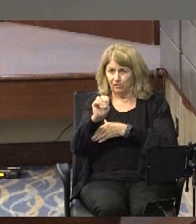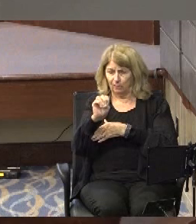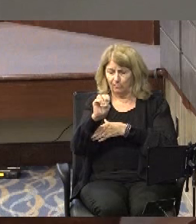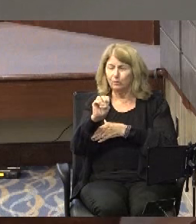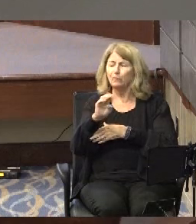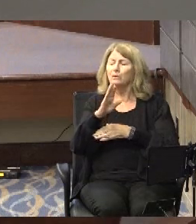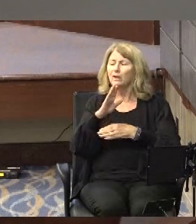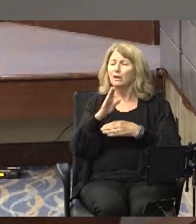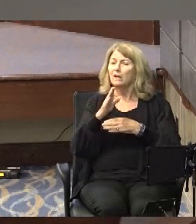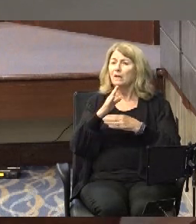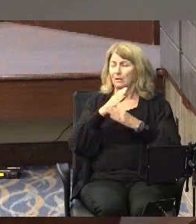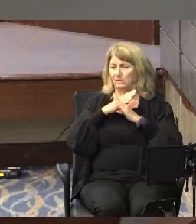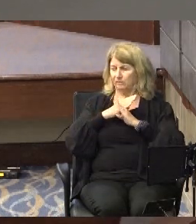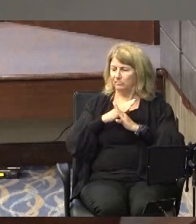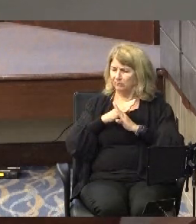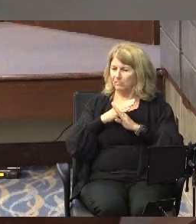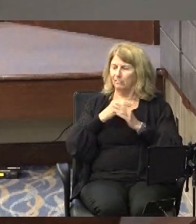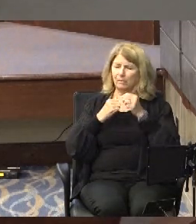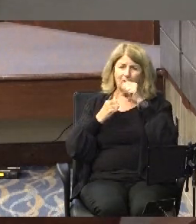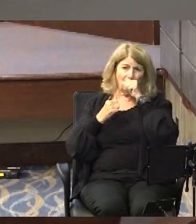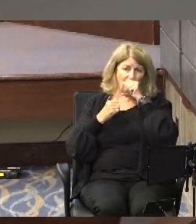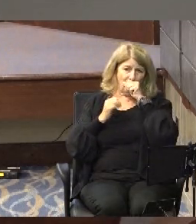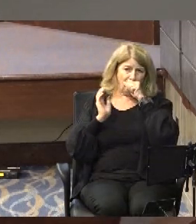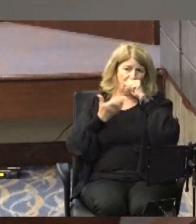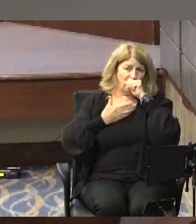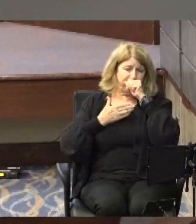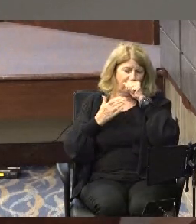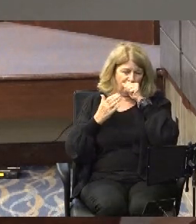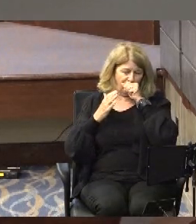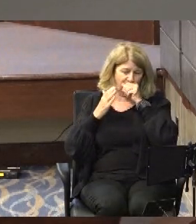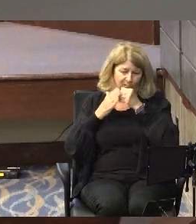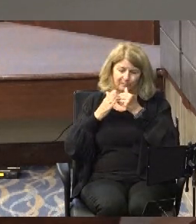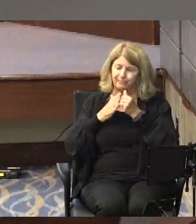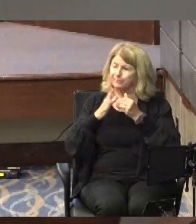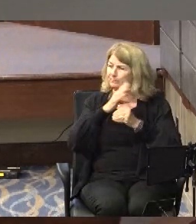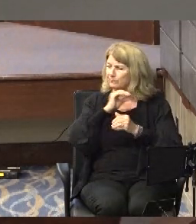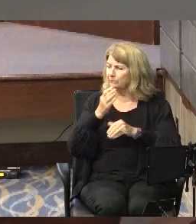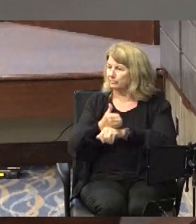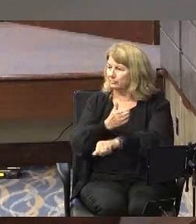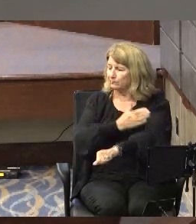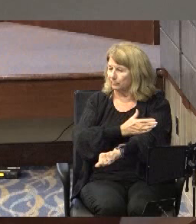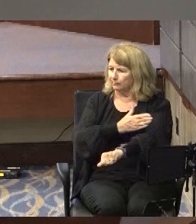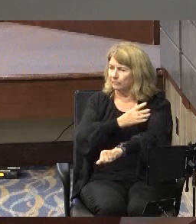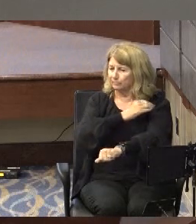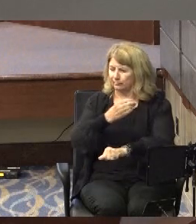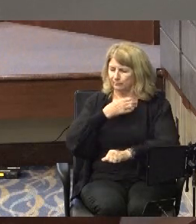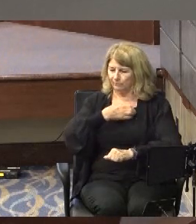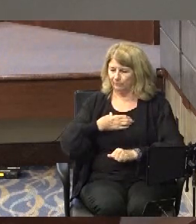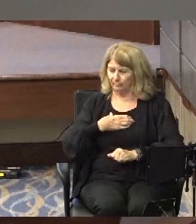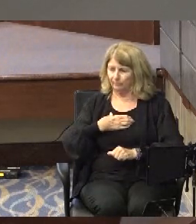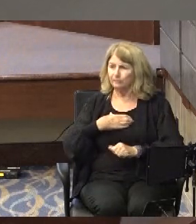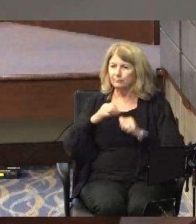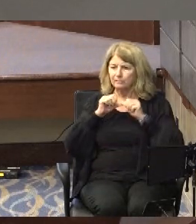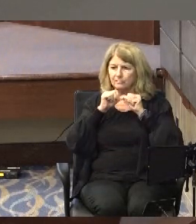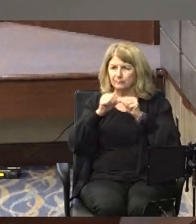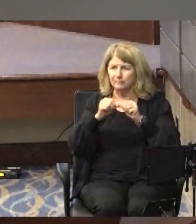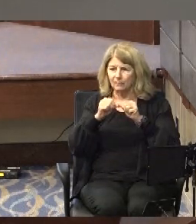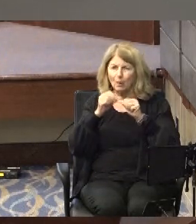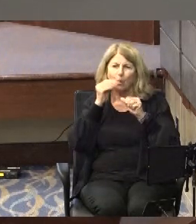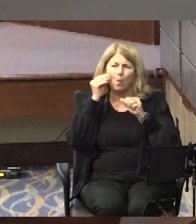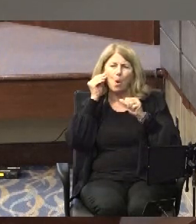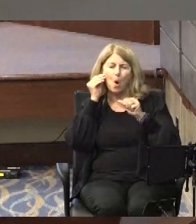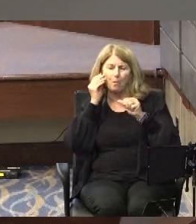preservation, and improvement of our neighborhood. Aligned with that goal is the desire to maintain the residential